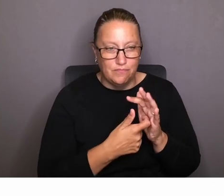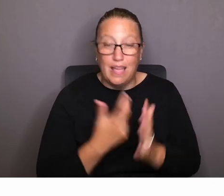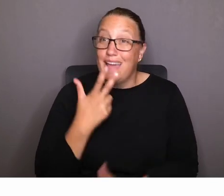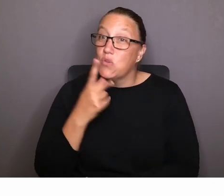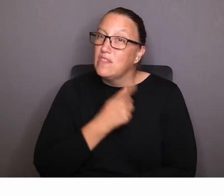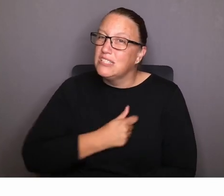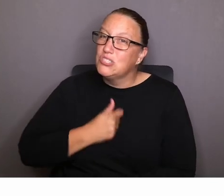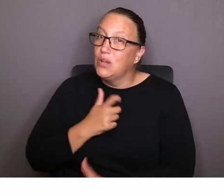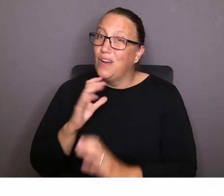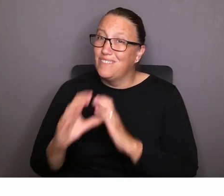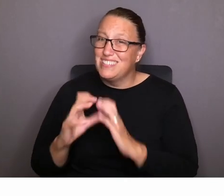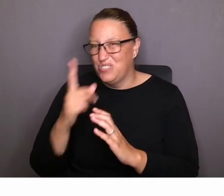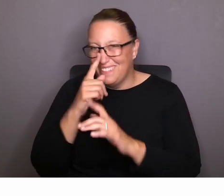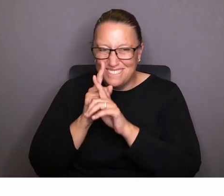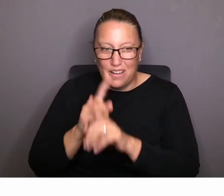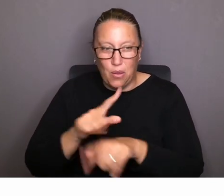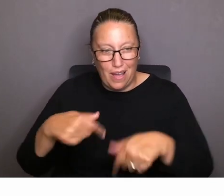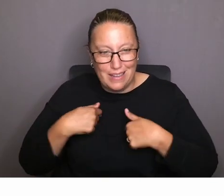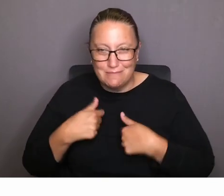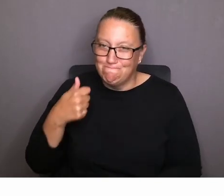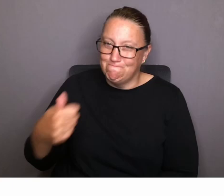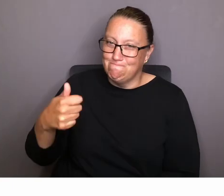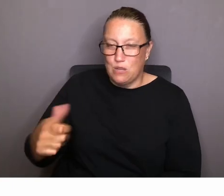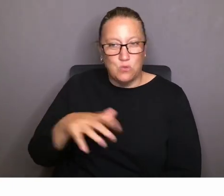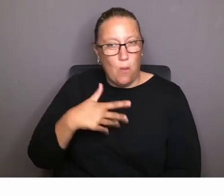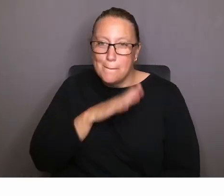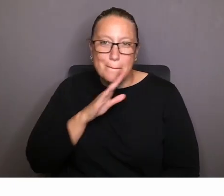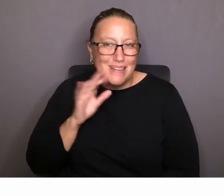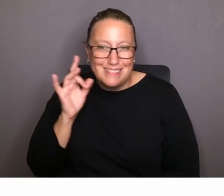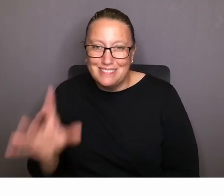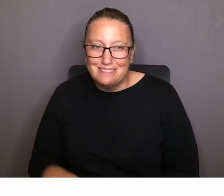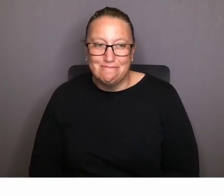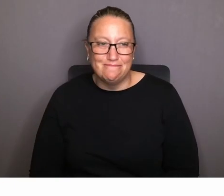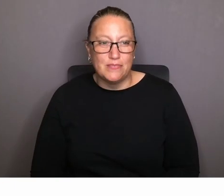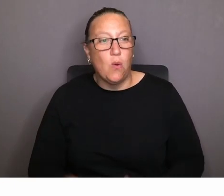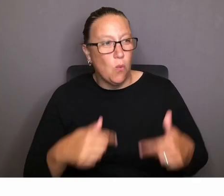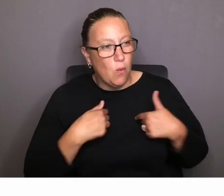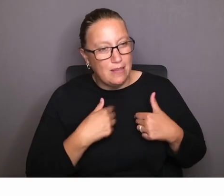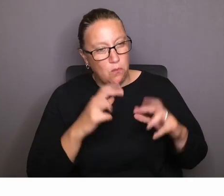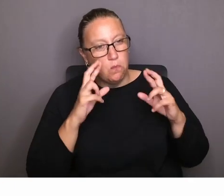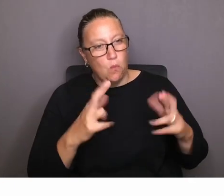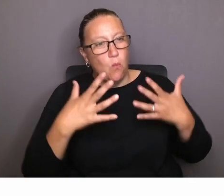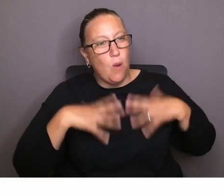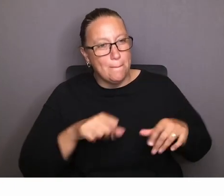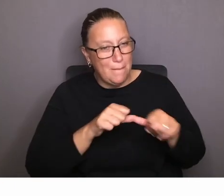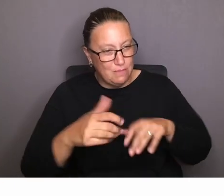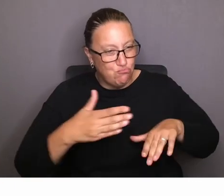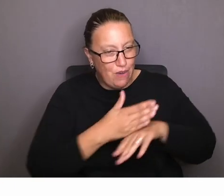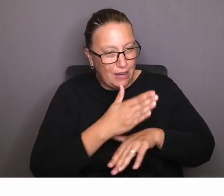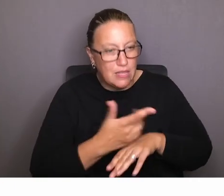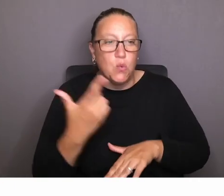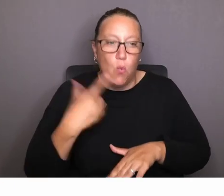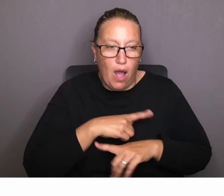conversation, you can follow us and subscribe so you don't miss an episode. We aspire to best practice, and that's why this podcast is made